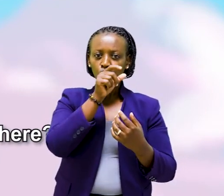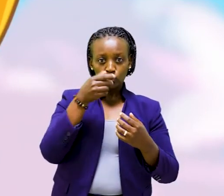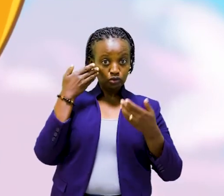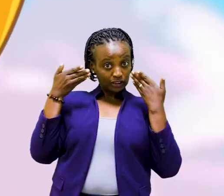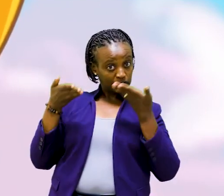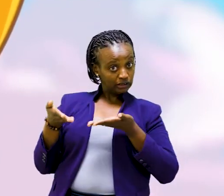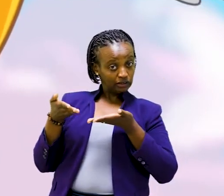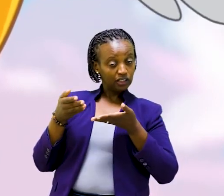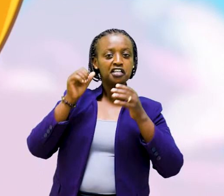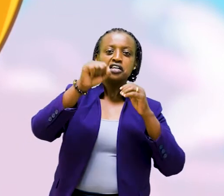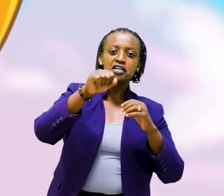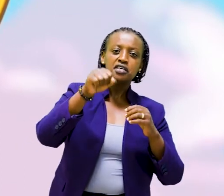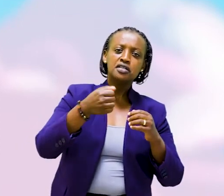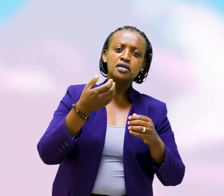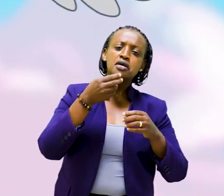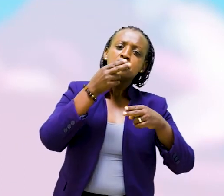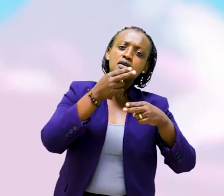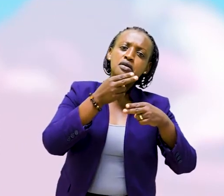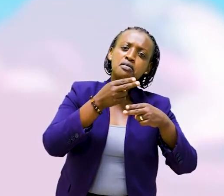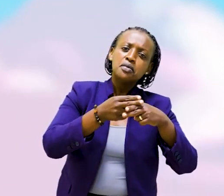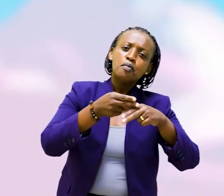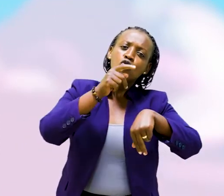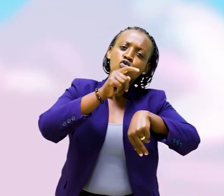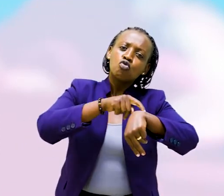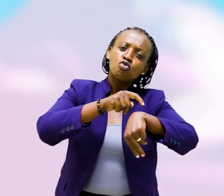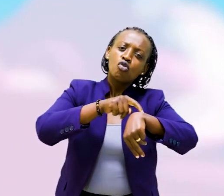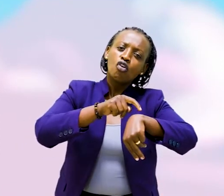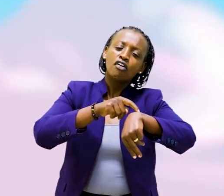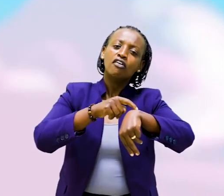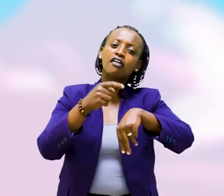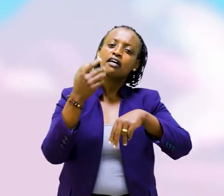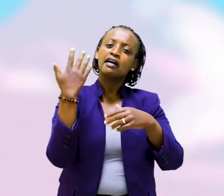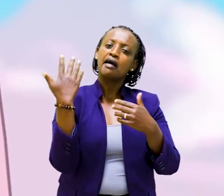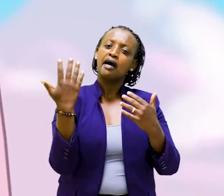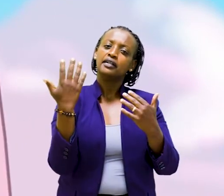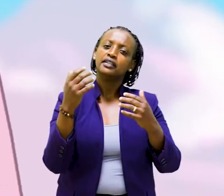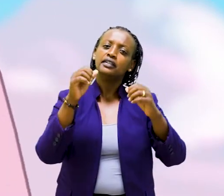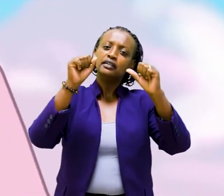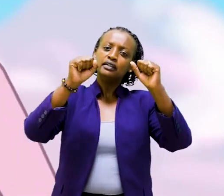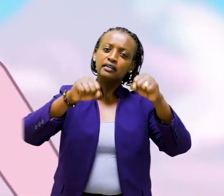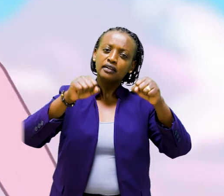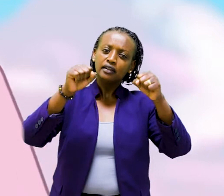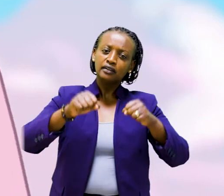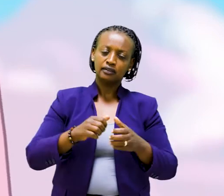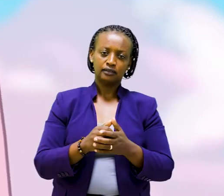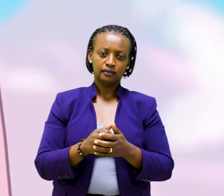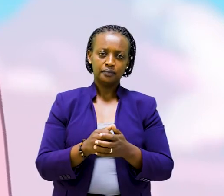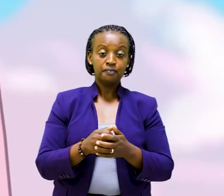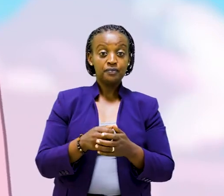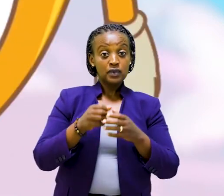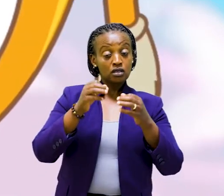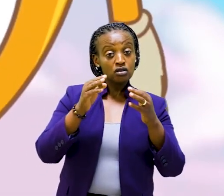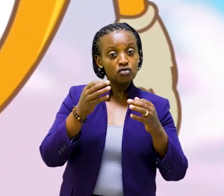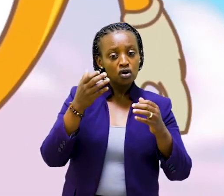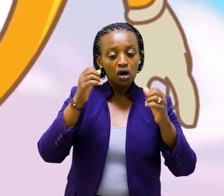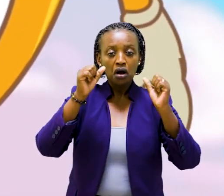here? Yes. They are called clock hands. Yes, I see the clock